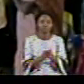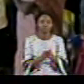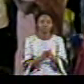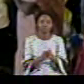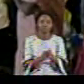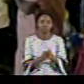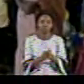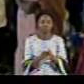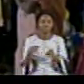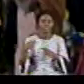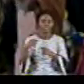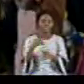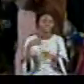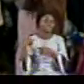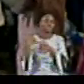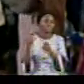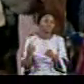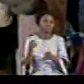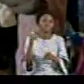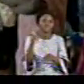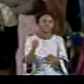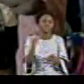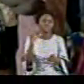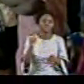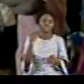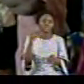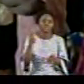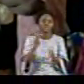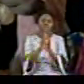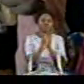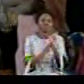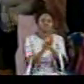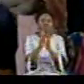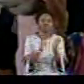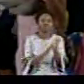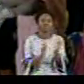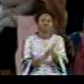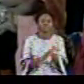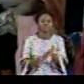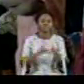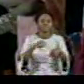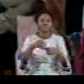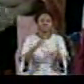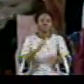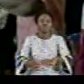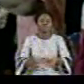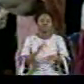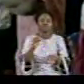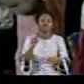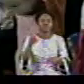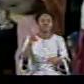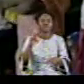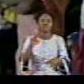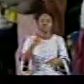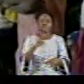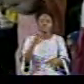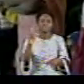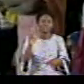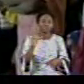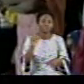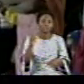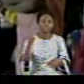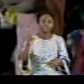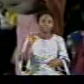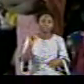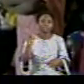on strike, I've had this burden of depression and frustration. But she said, after the prayers of the man of